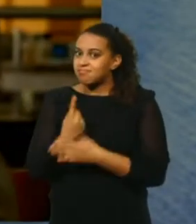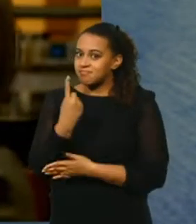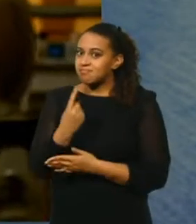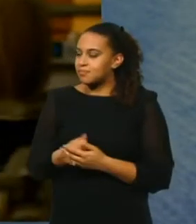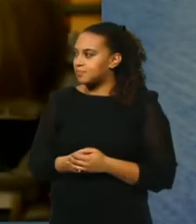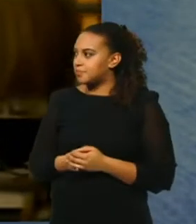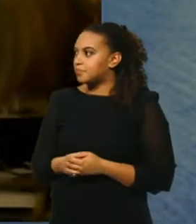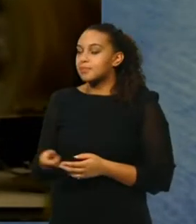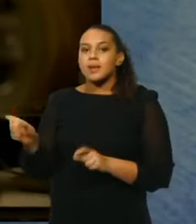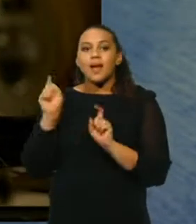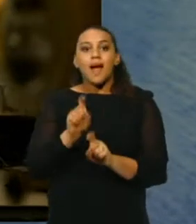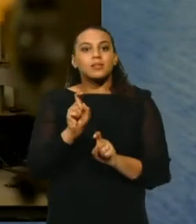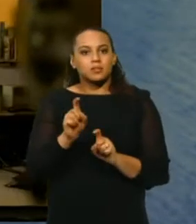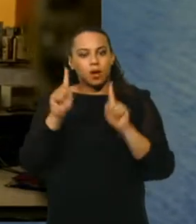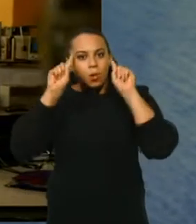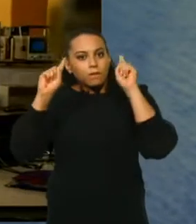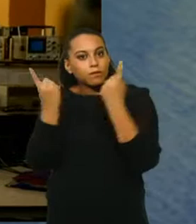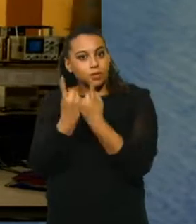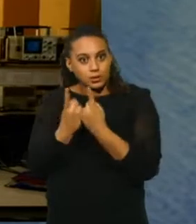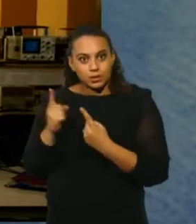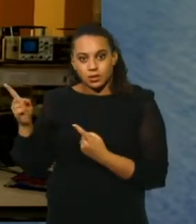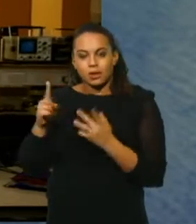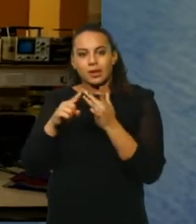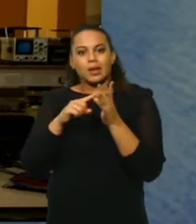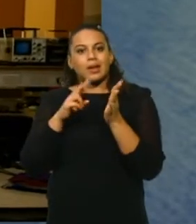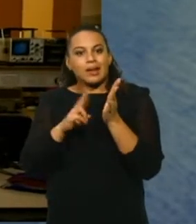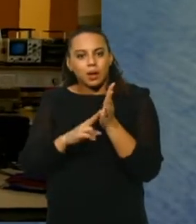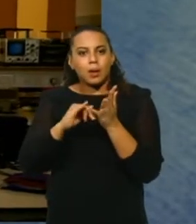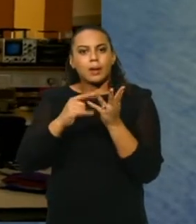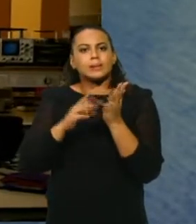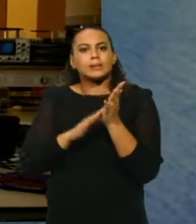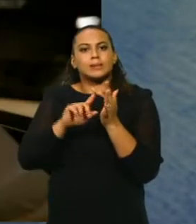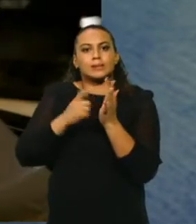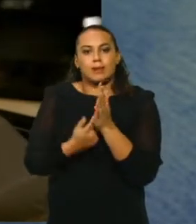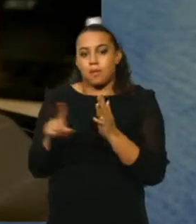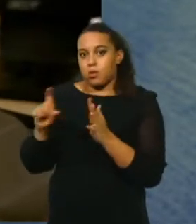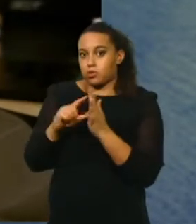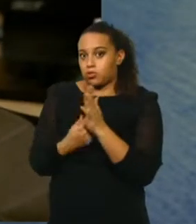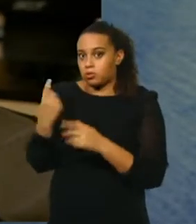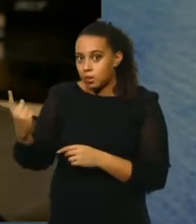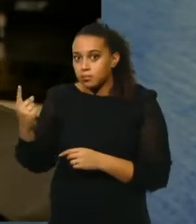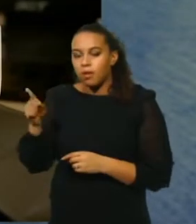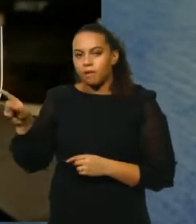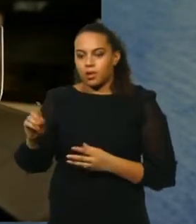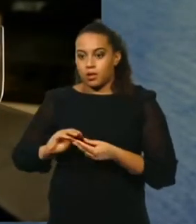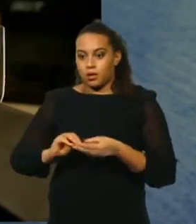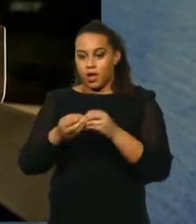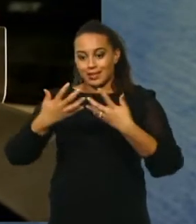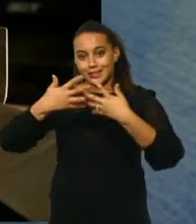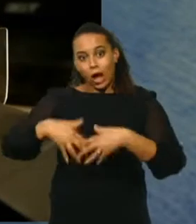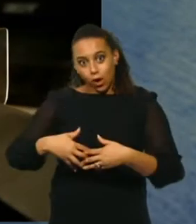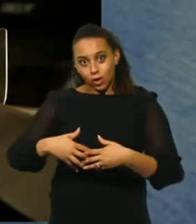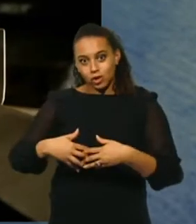At Exeter University, Dr. Ian Summers is developing technology that simulates touch. This is our